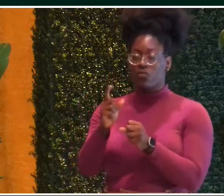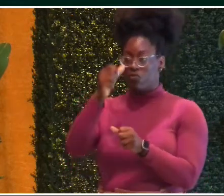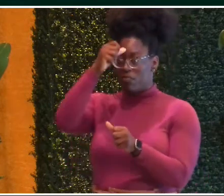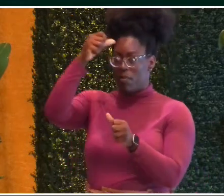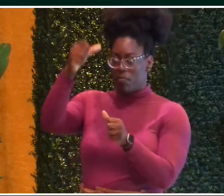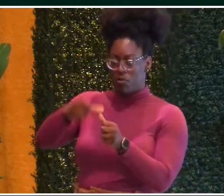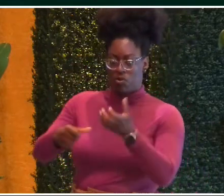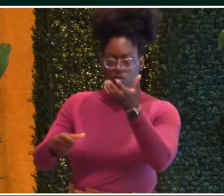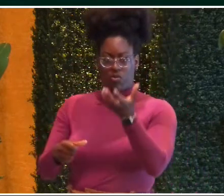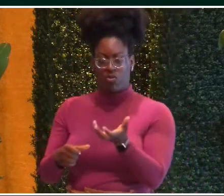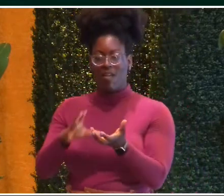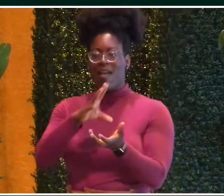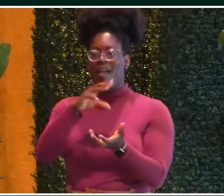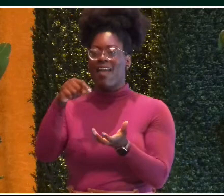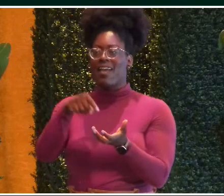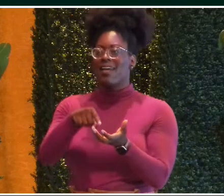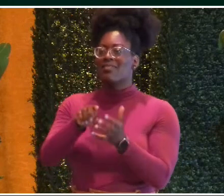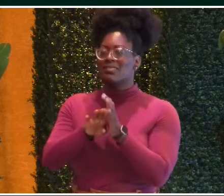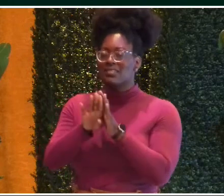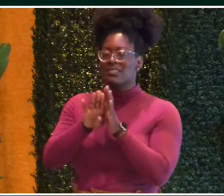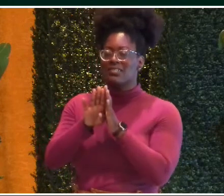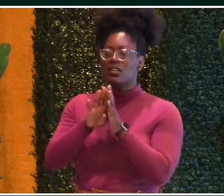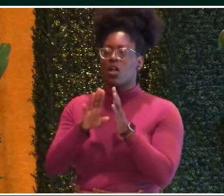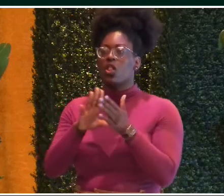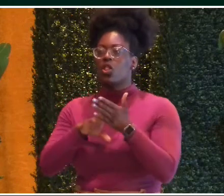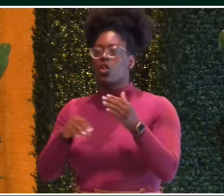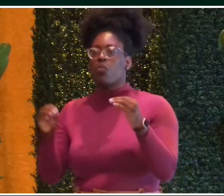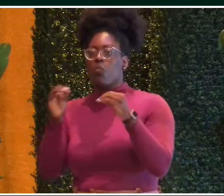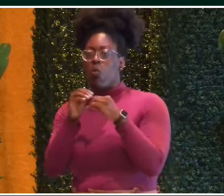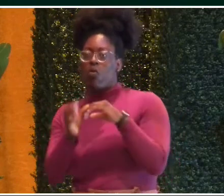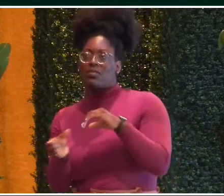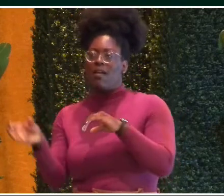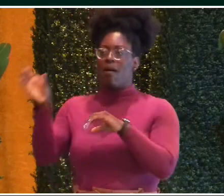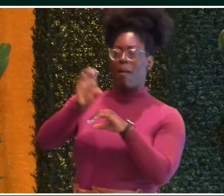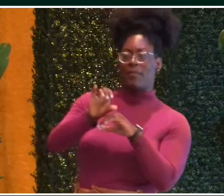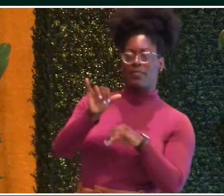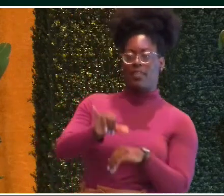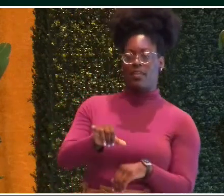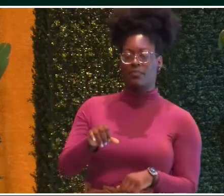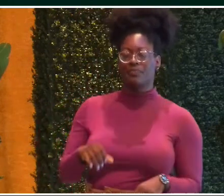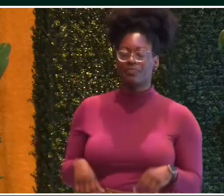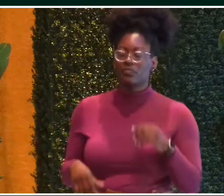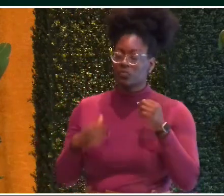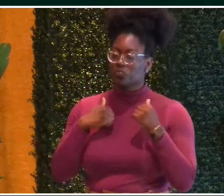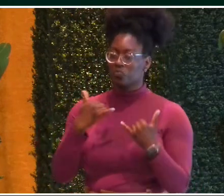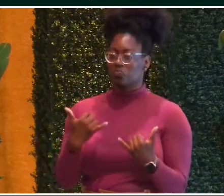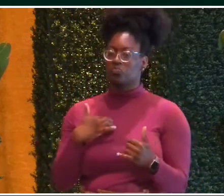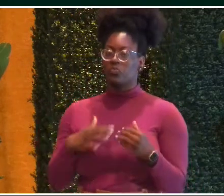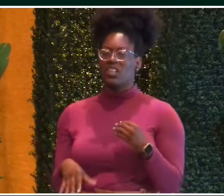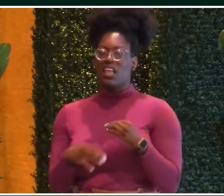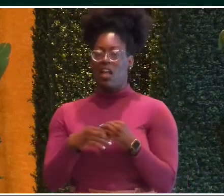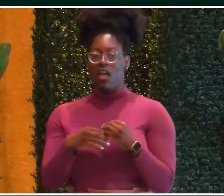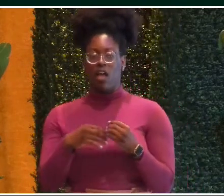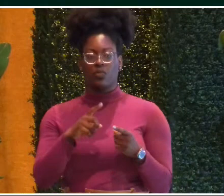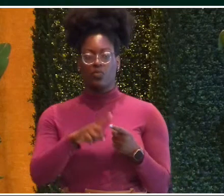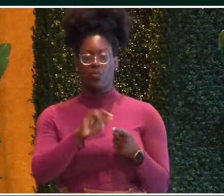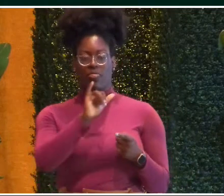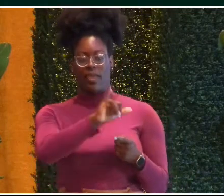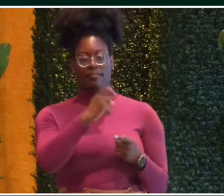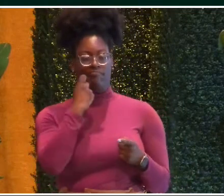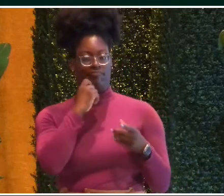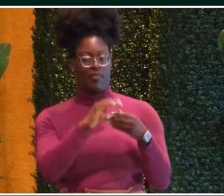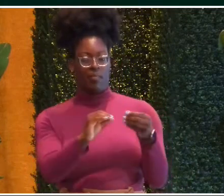in a related sense to what Mickey and Imani both brought up. The first is, we are currently in an era